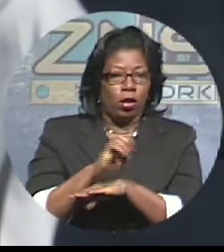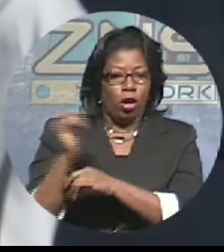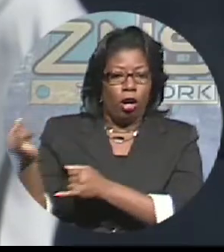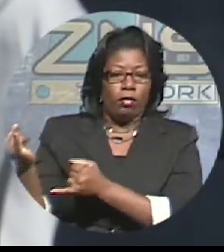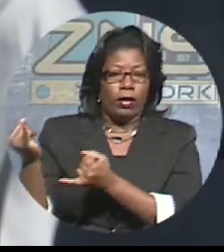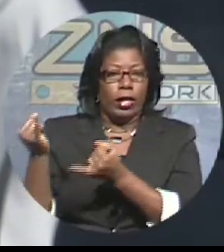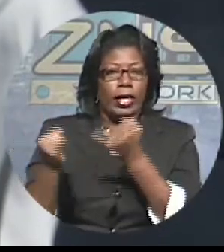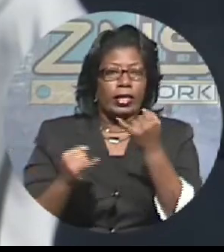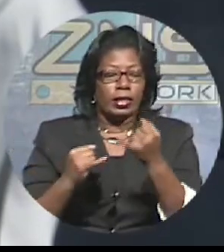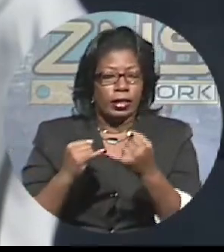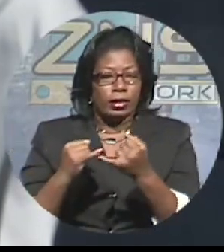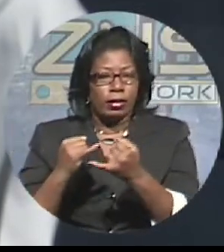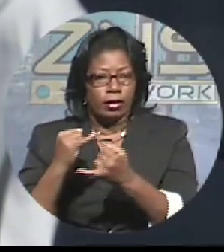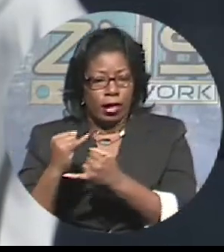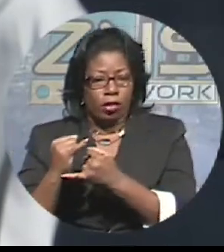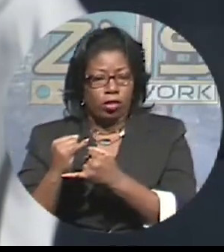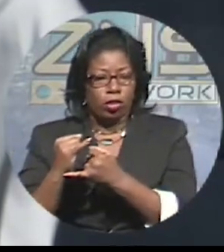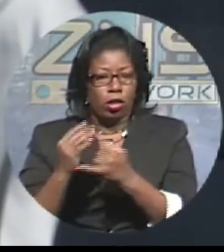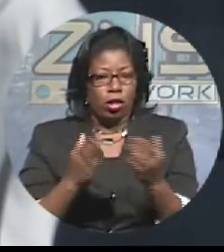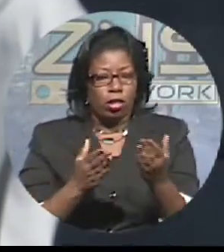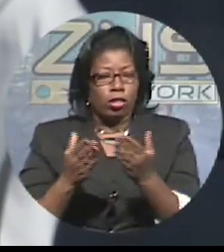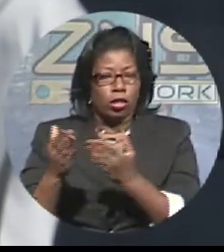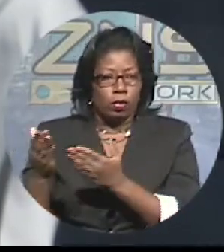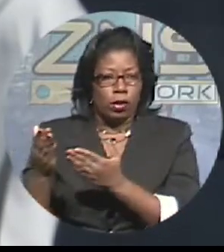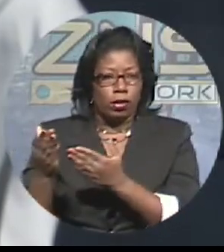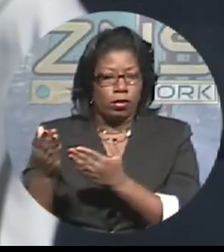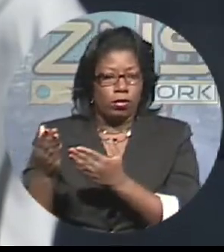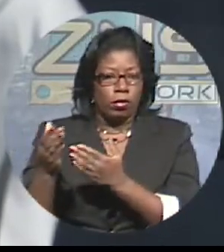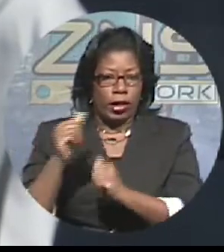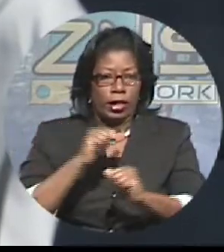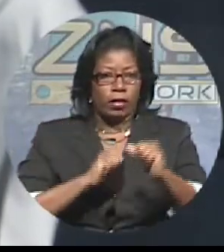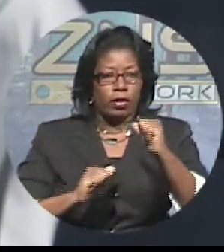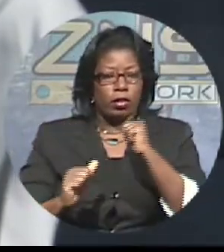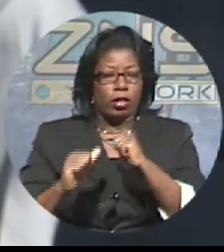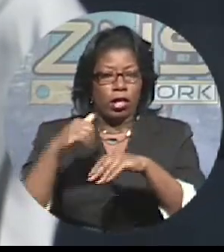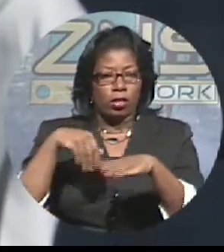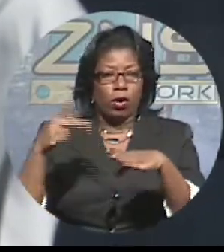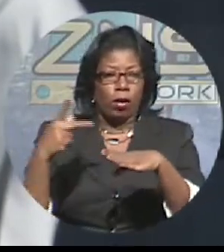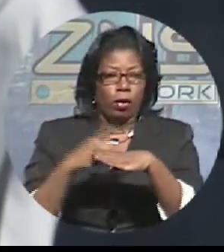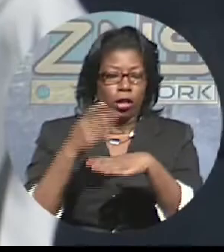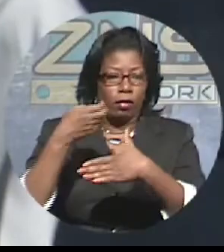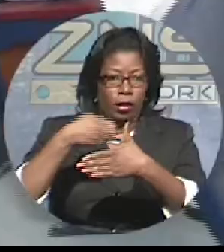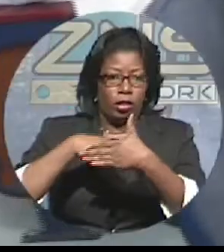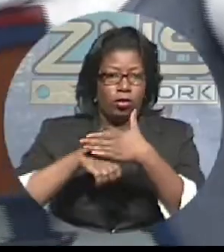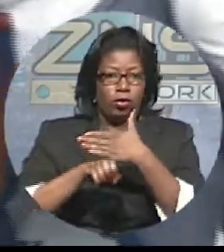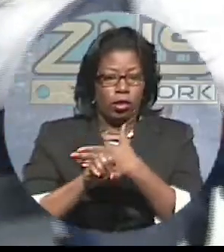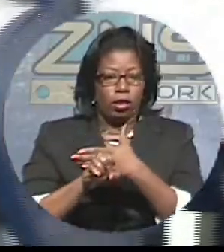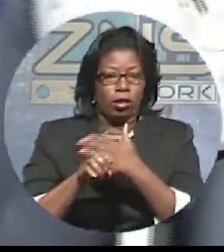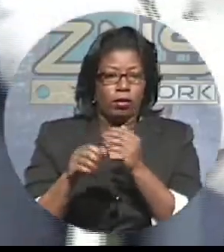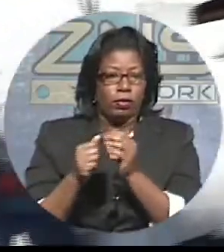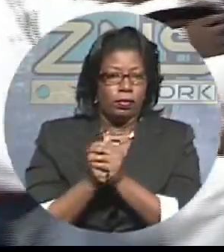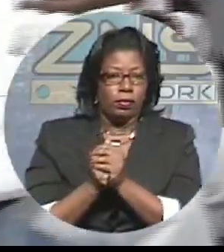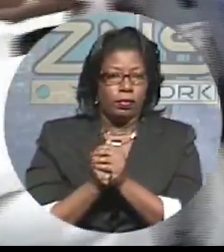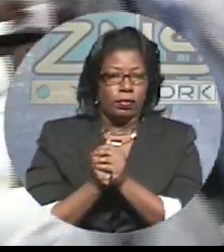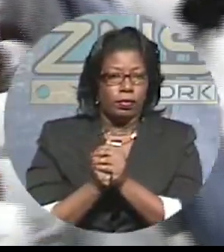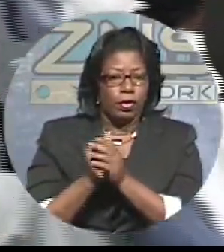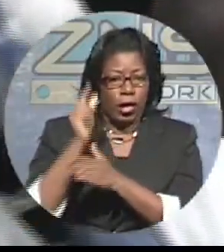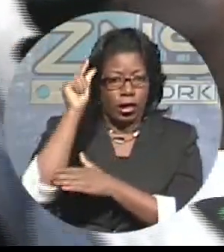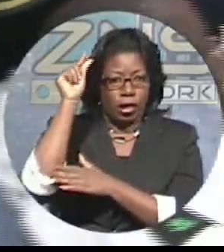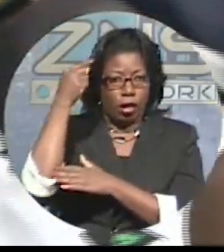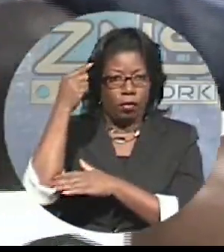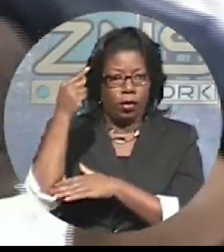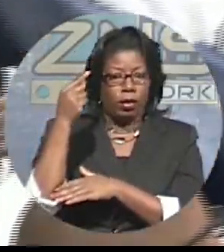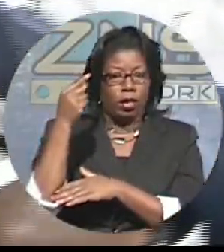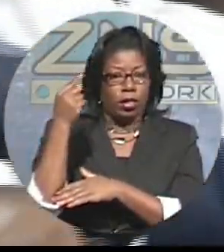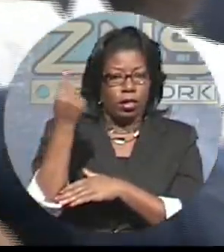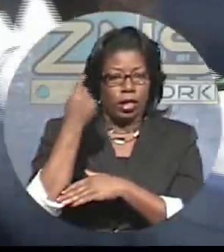Port Security Code to address illicit activities within our ports of entries are noteworthy. But as the government's single